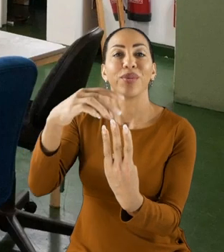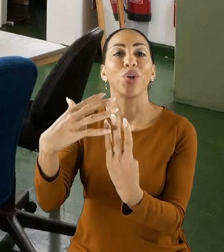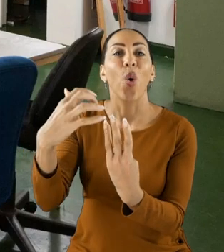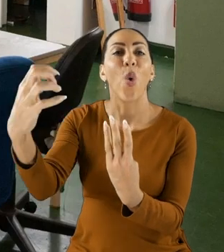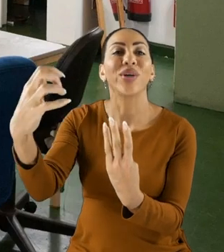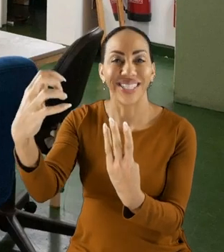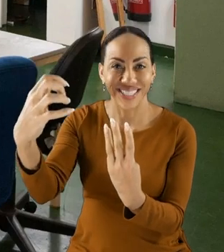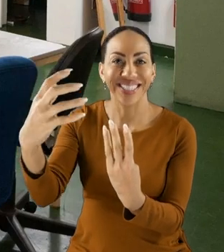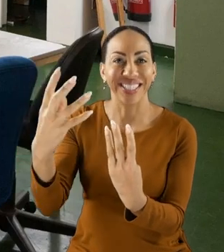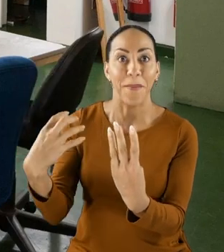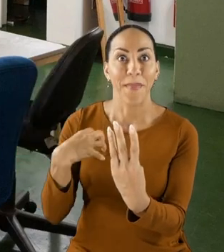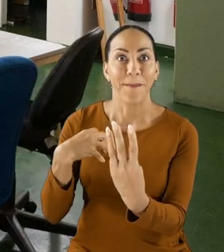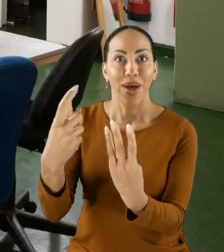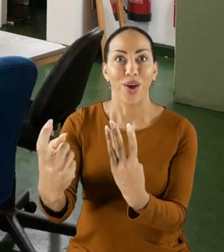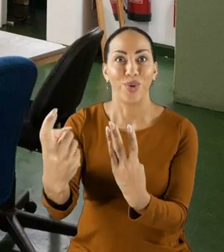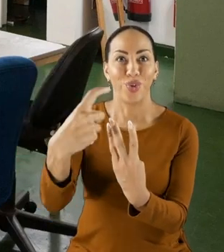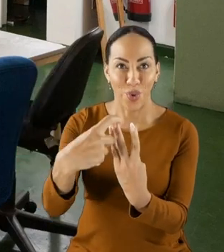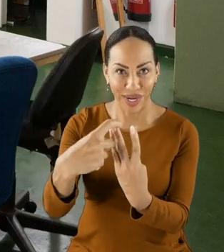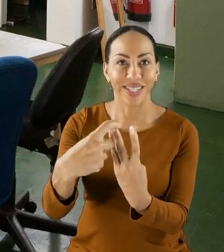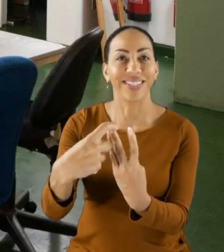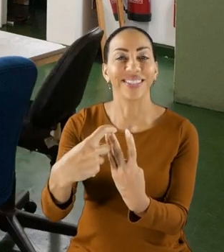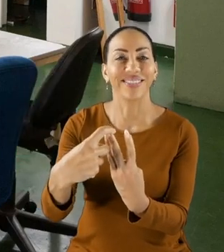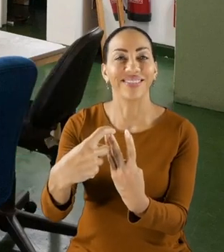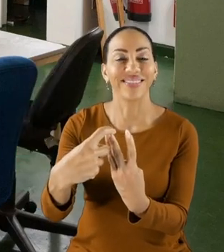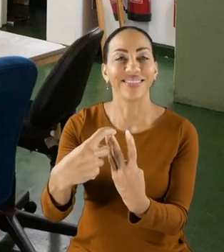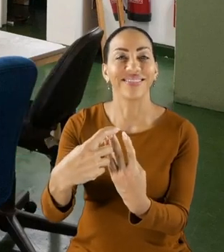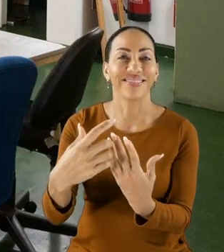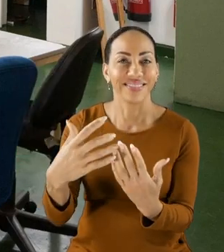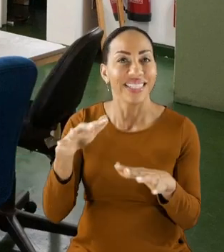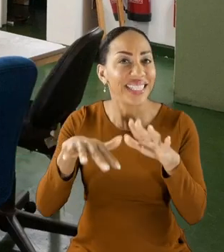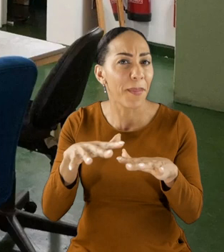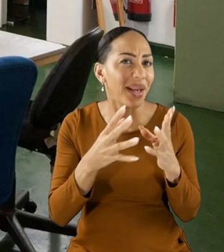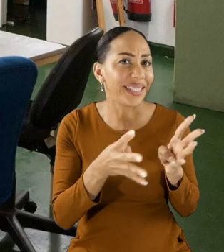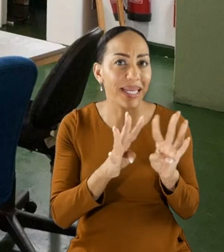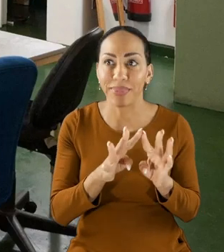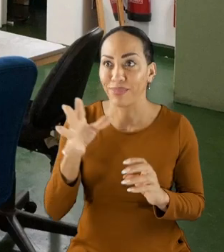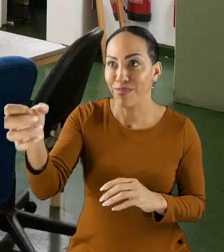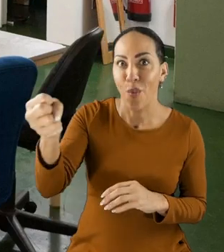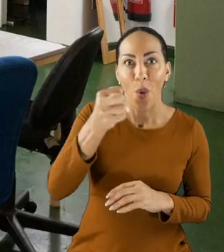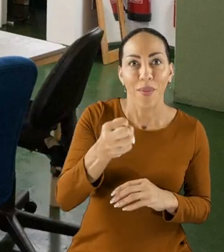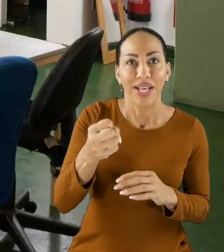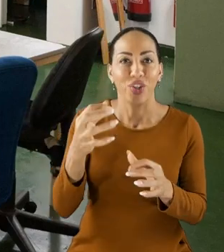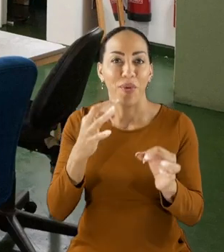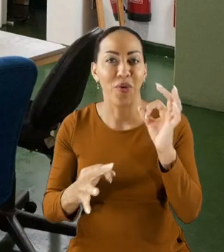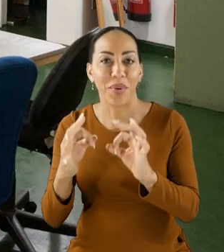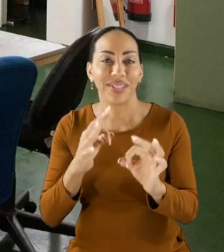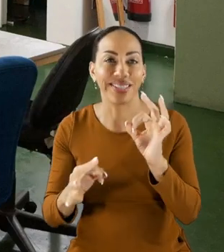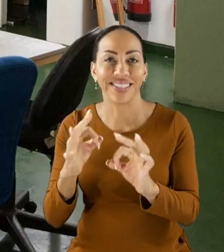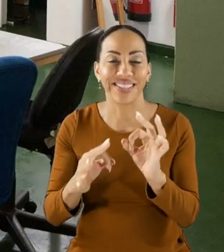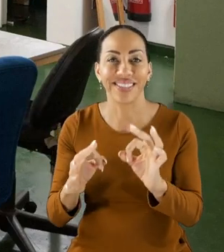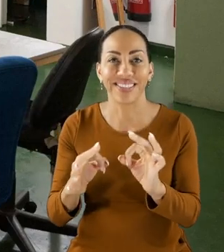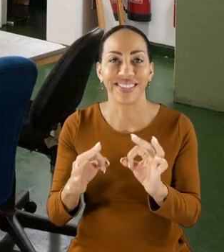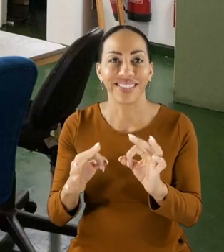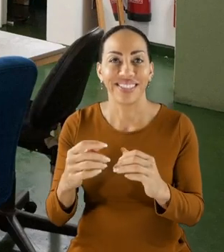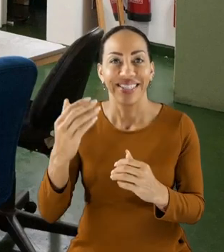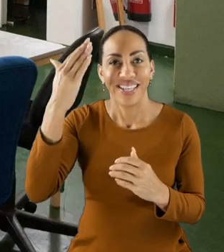in into the mix in a similar way to the way we're doing this with Teams now. But so they actually brought somebody in to their